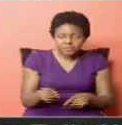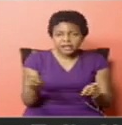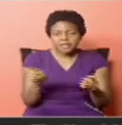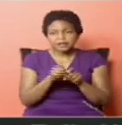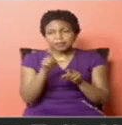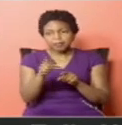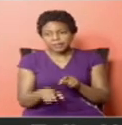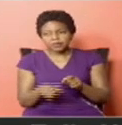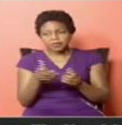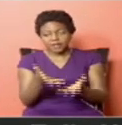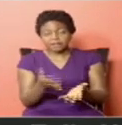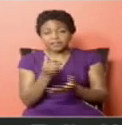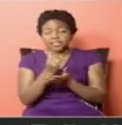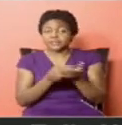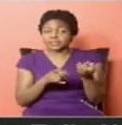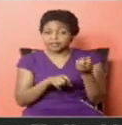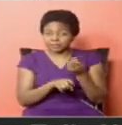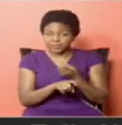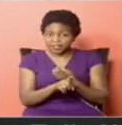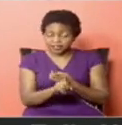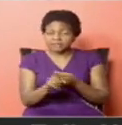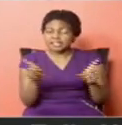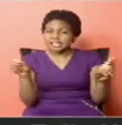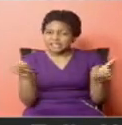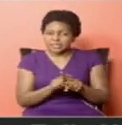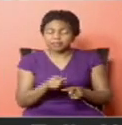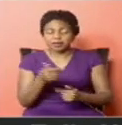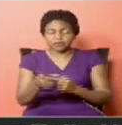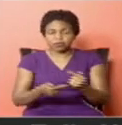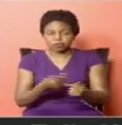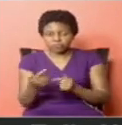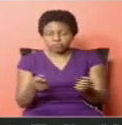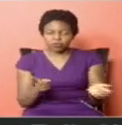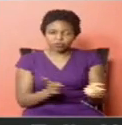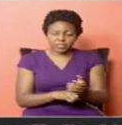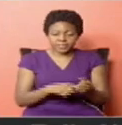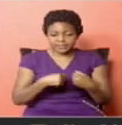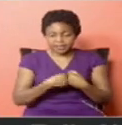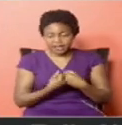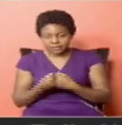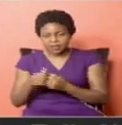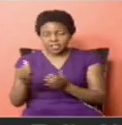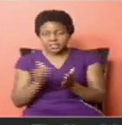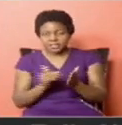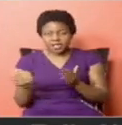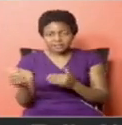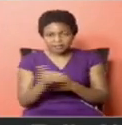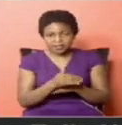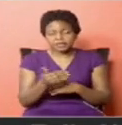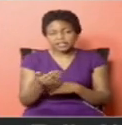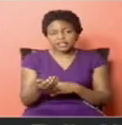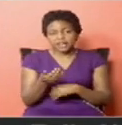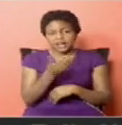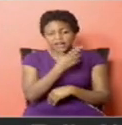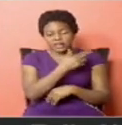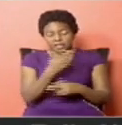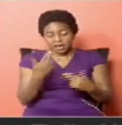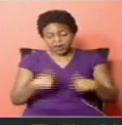with HIV/AIDS have continued to face challenges in accessing medical